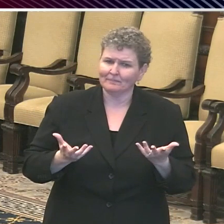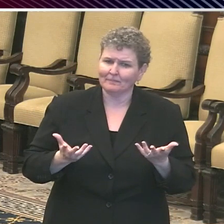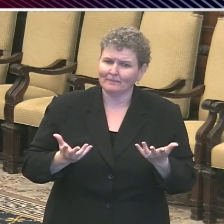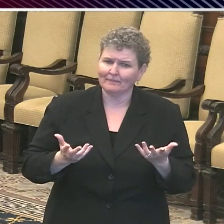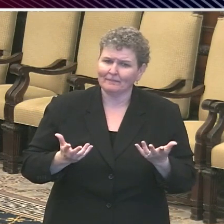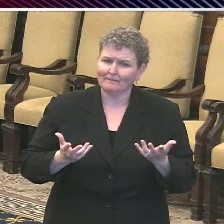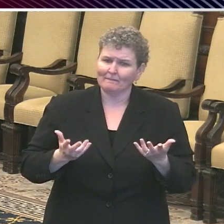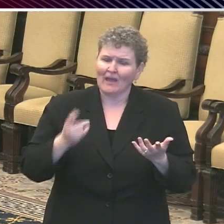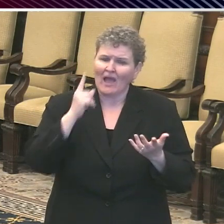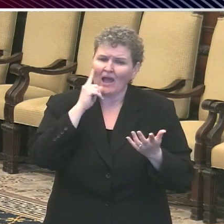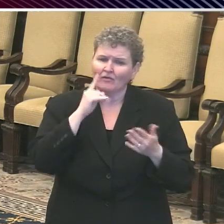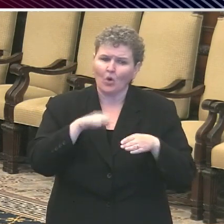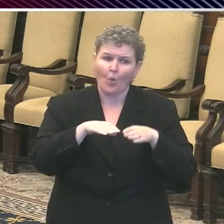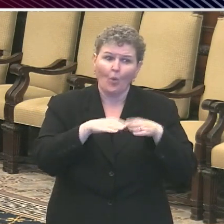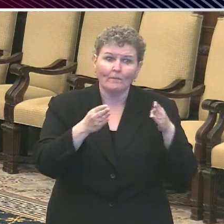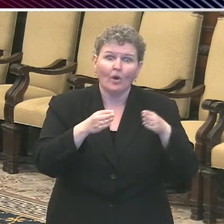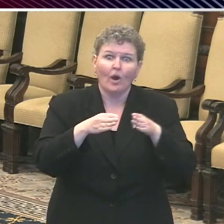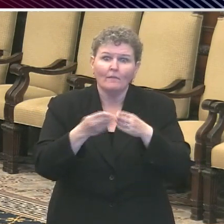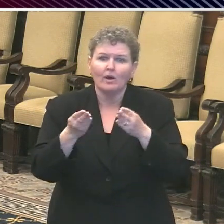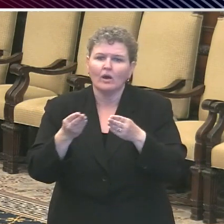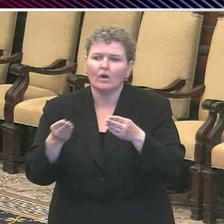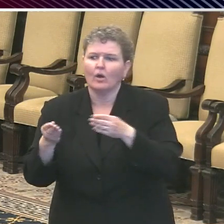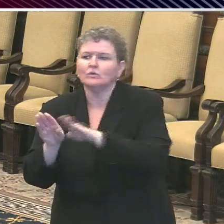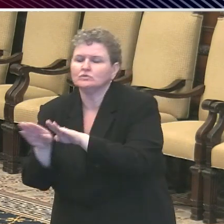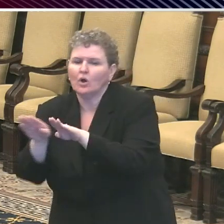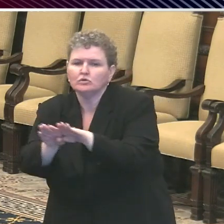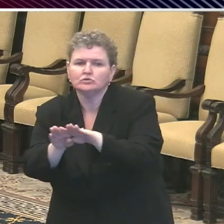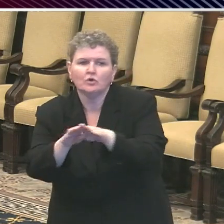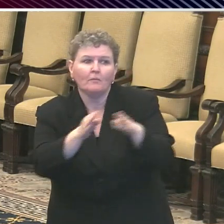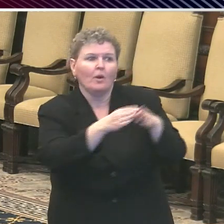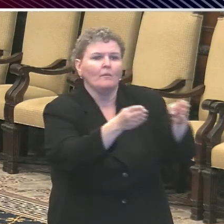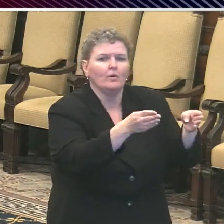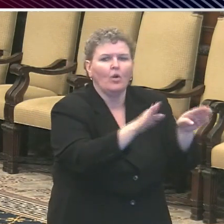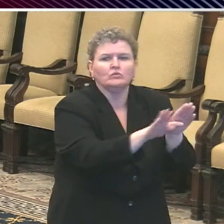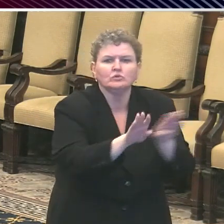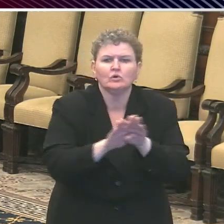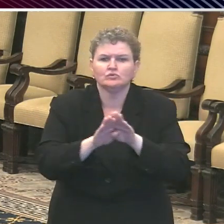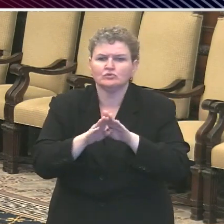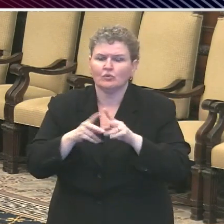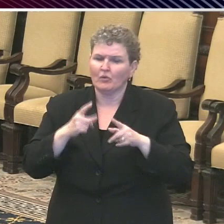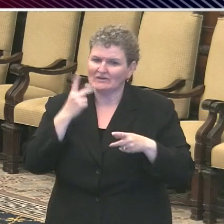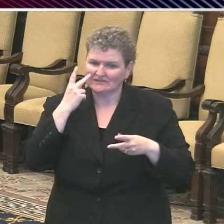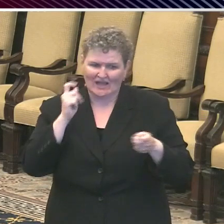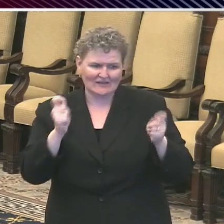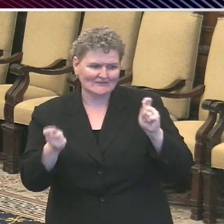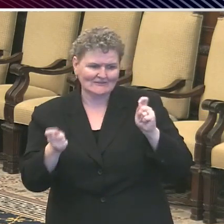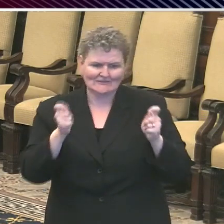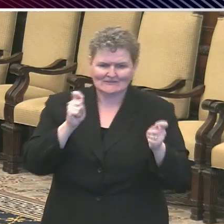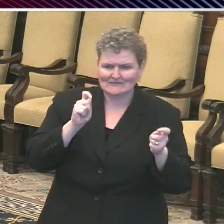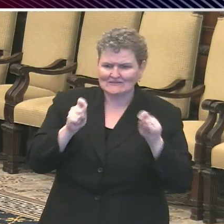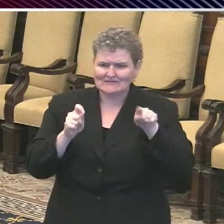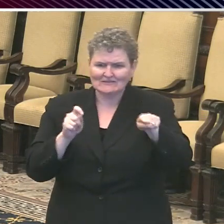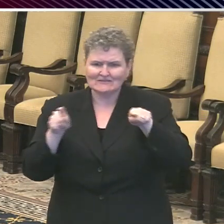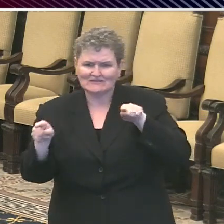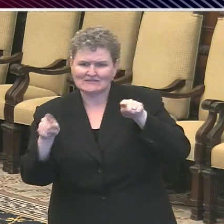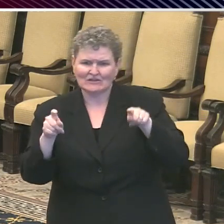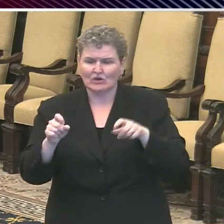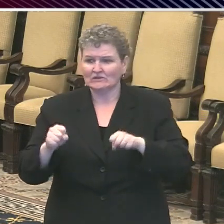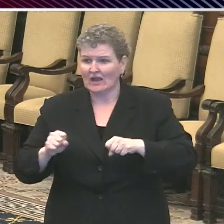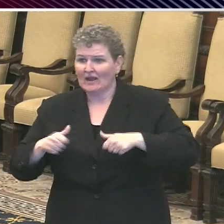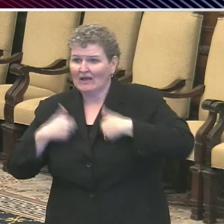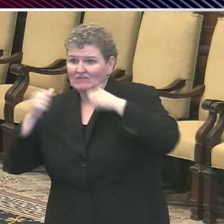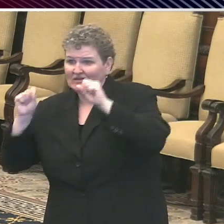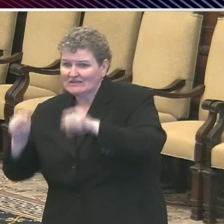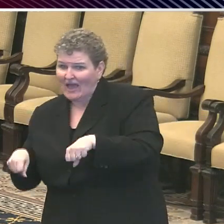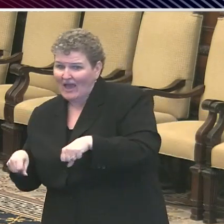If we don't take any steps, we'll never know what's doable. And we do have, there are consequences to us never allowing